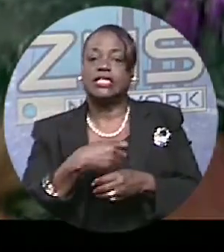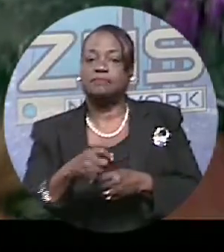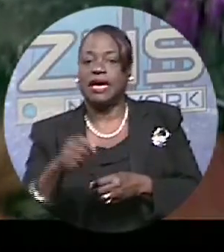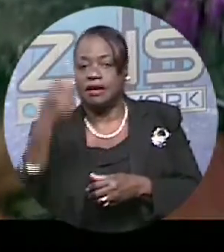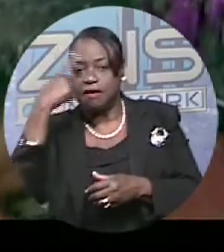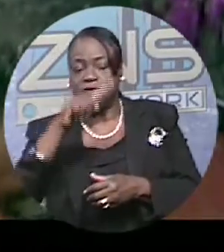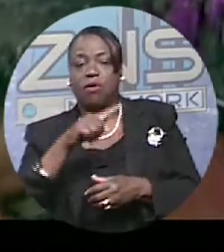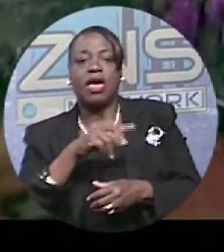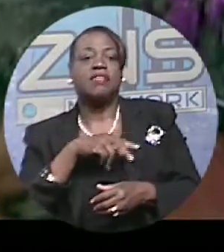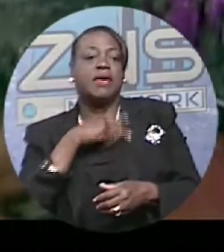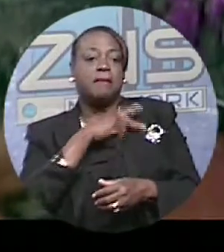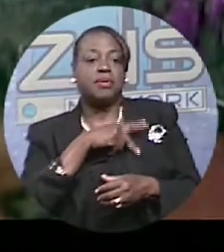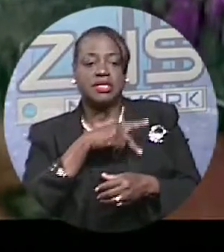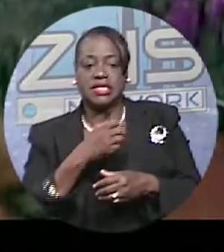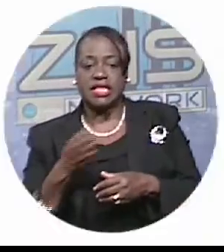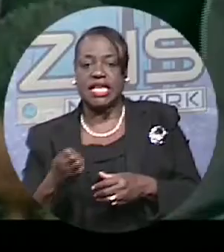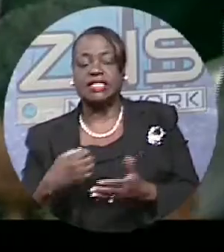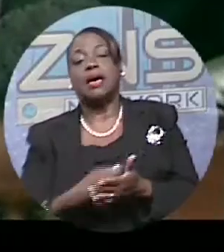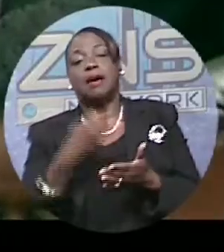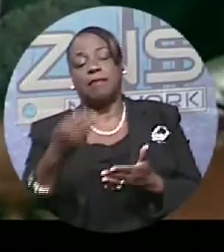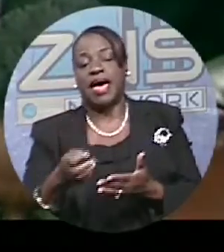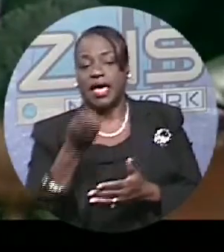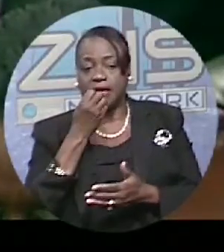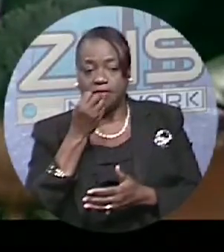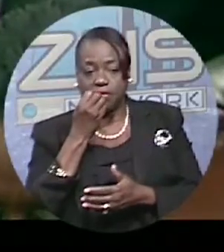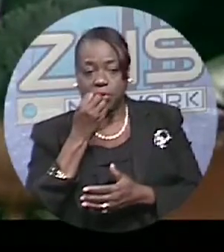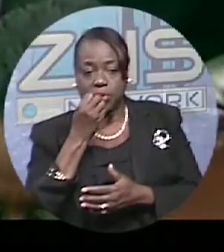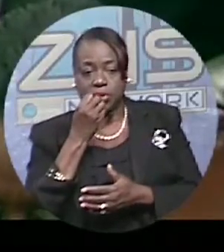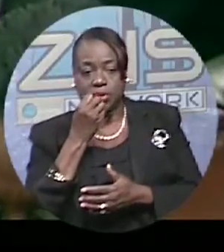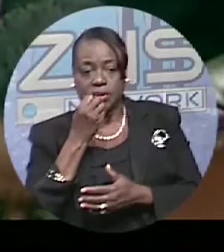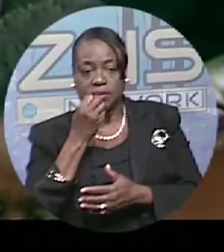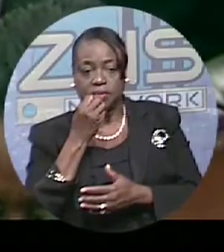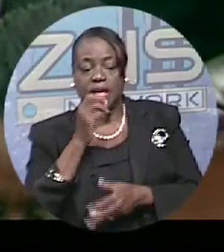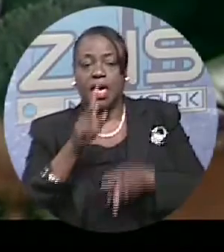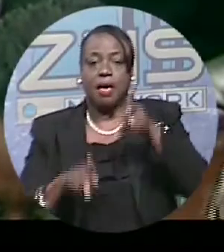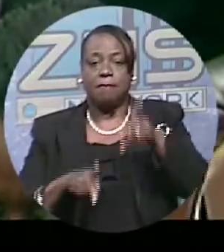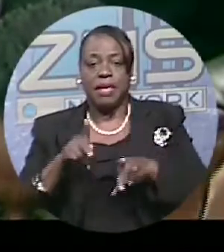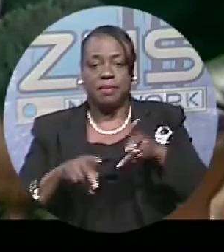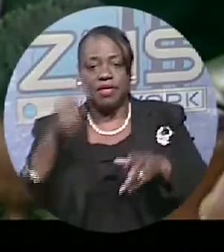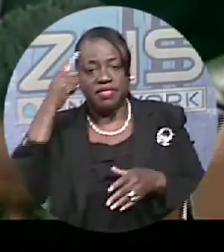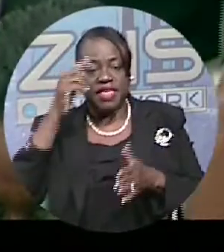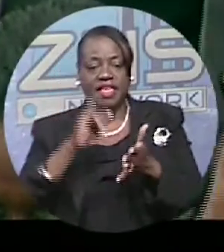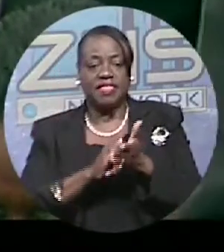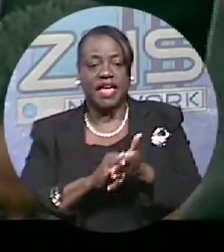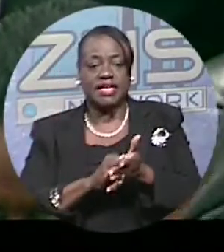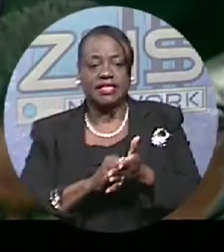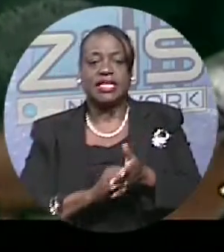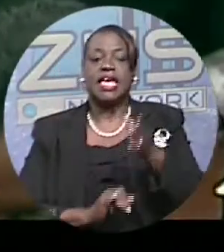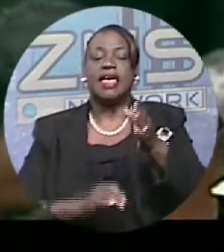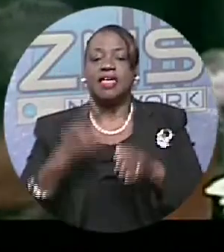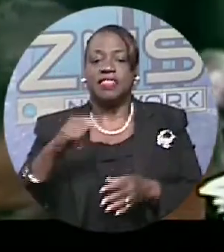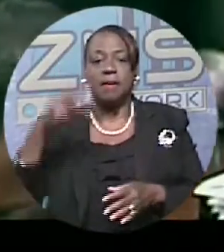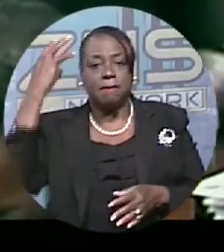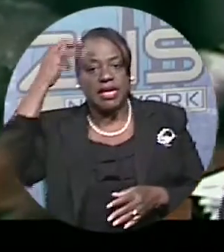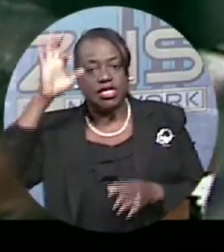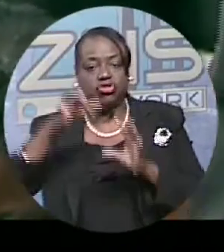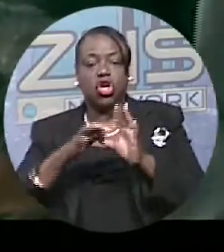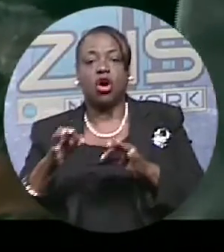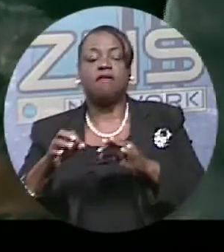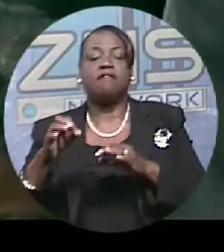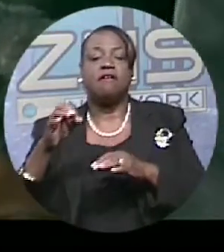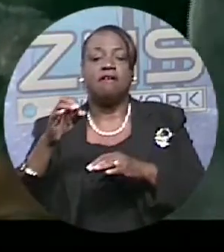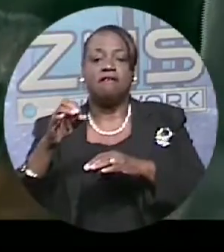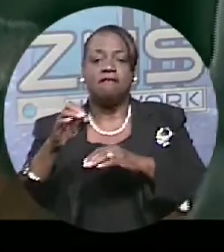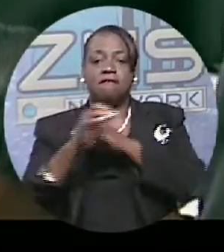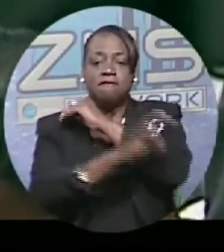personal effects, sometimes buying food. People think that the Ministry of Foreign Affairs